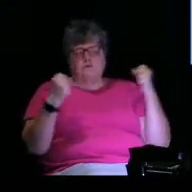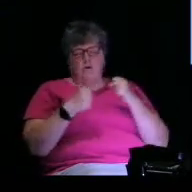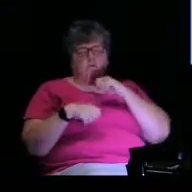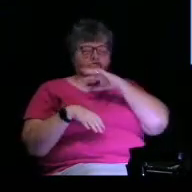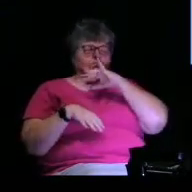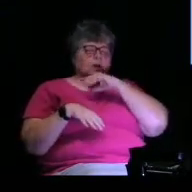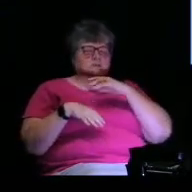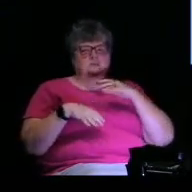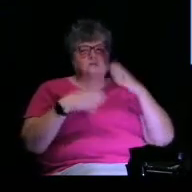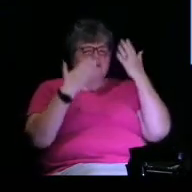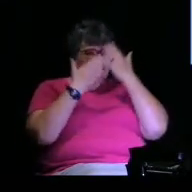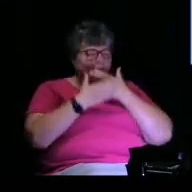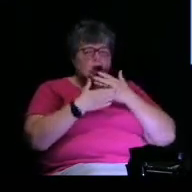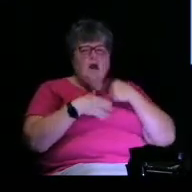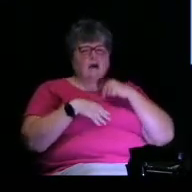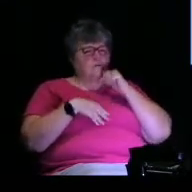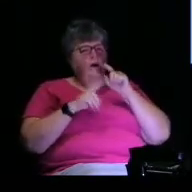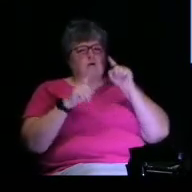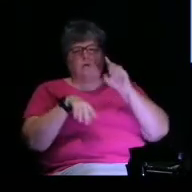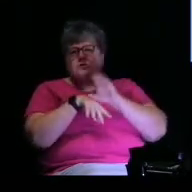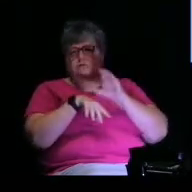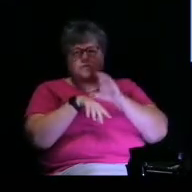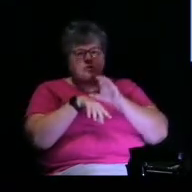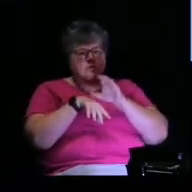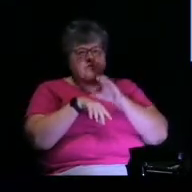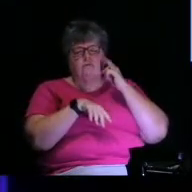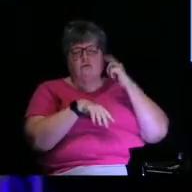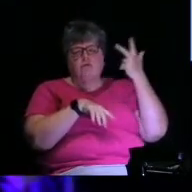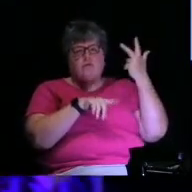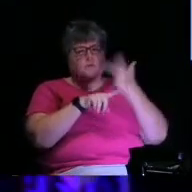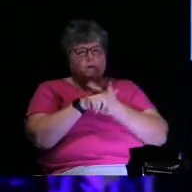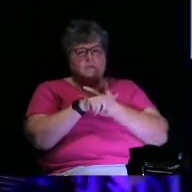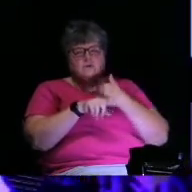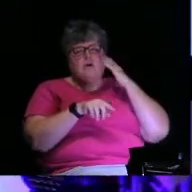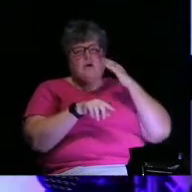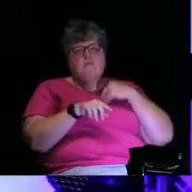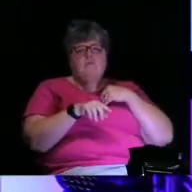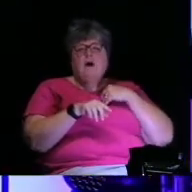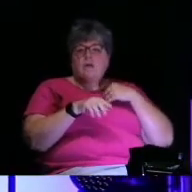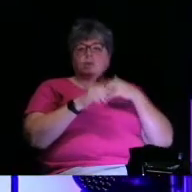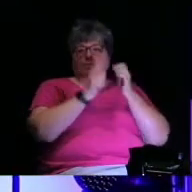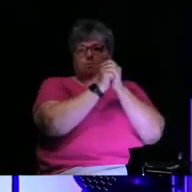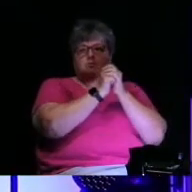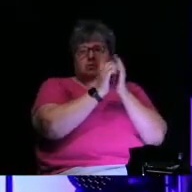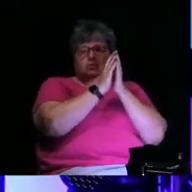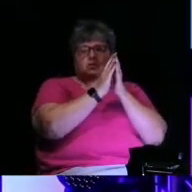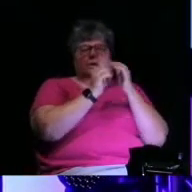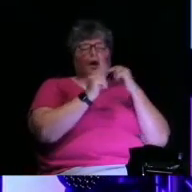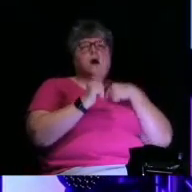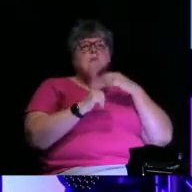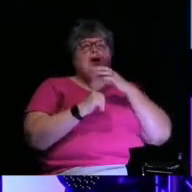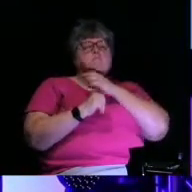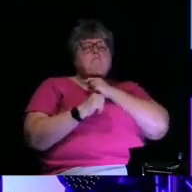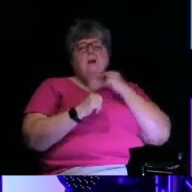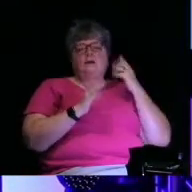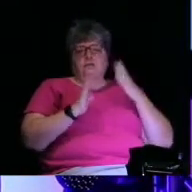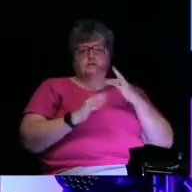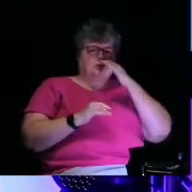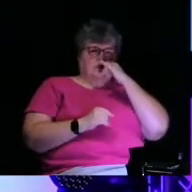Now, you guys know I'm a pastor's kid, and after my first year of college, I just lost my brain. I was an